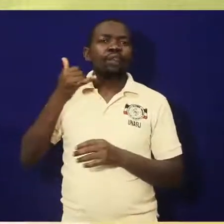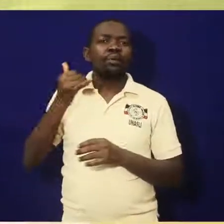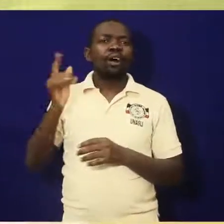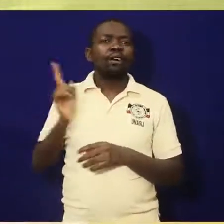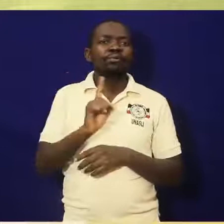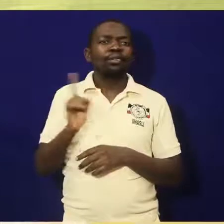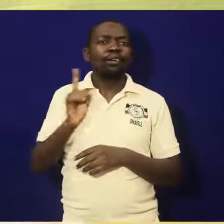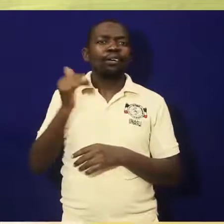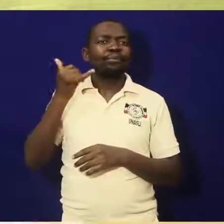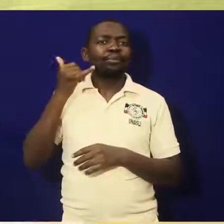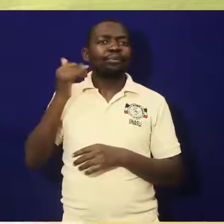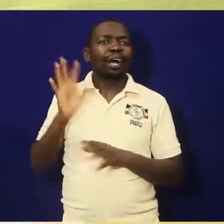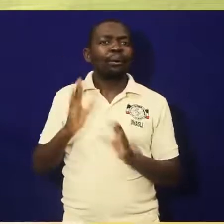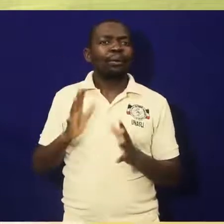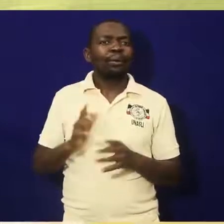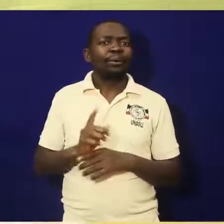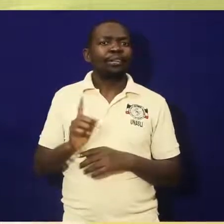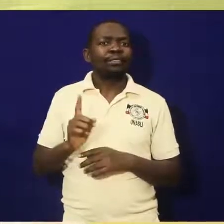phones?